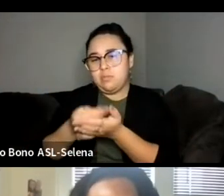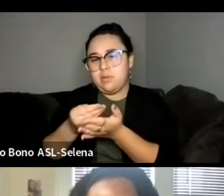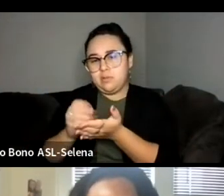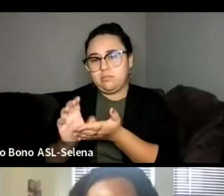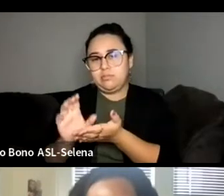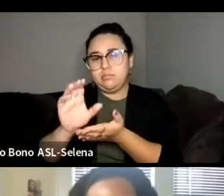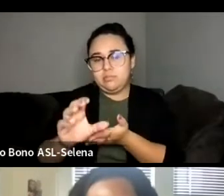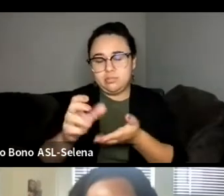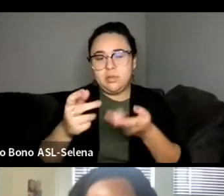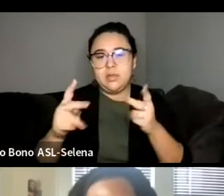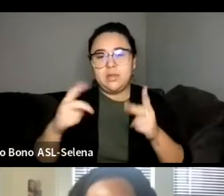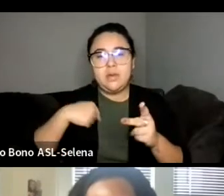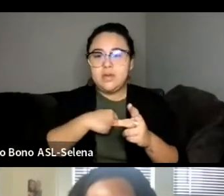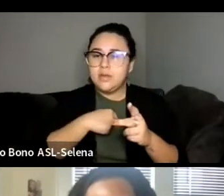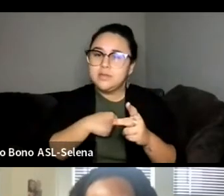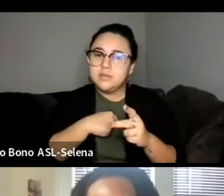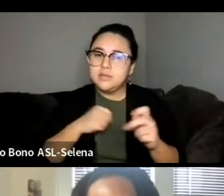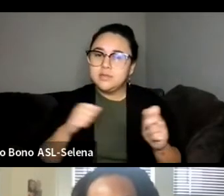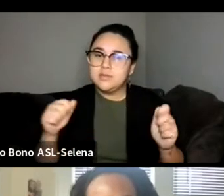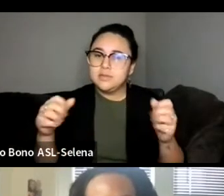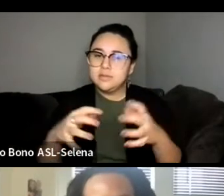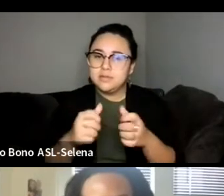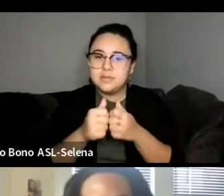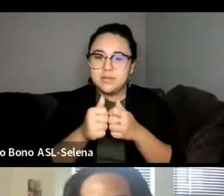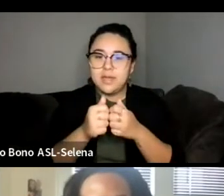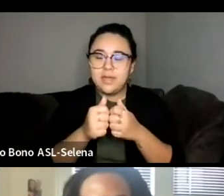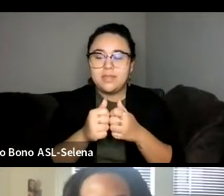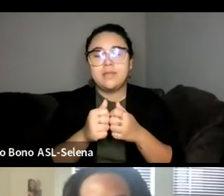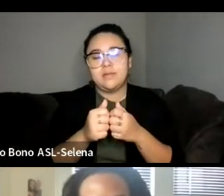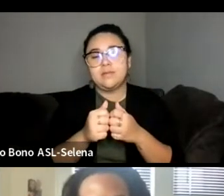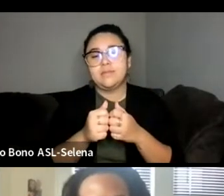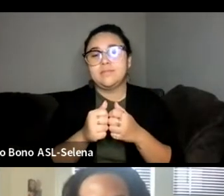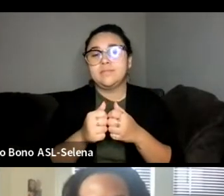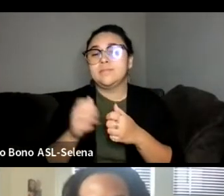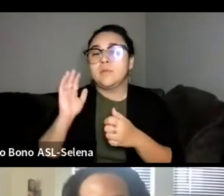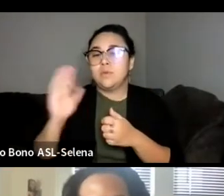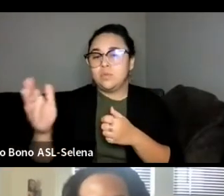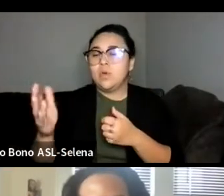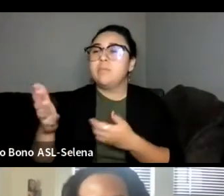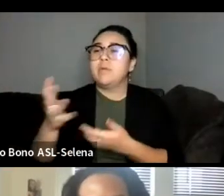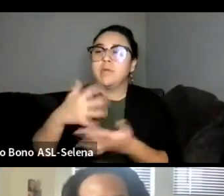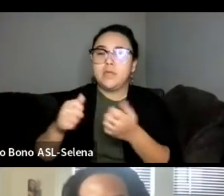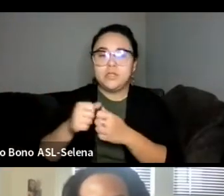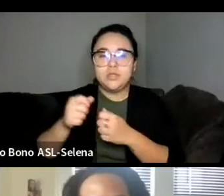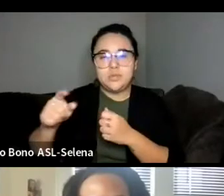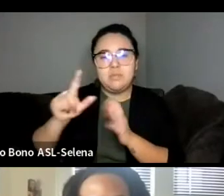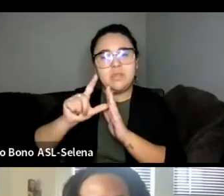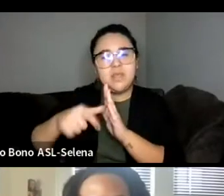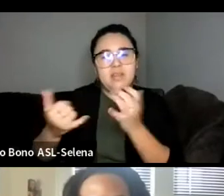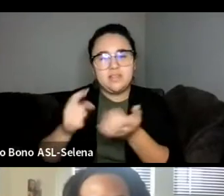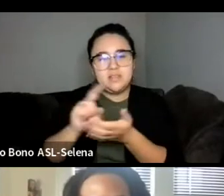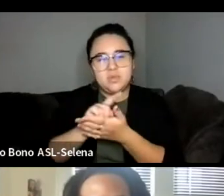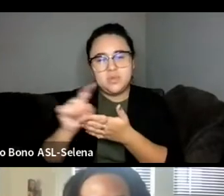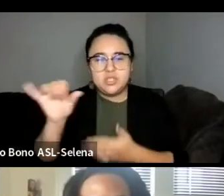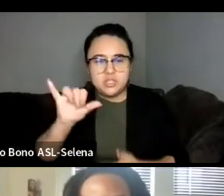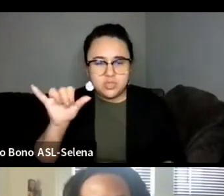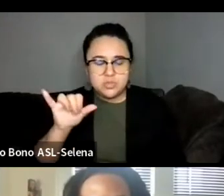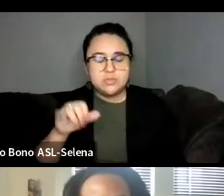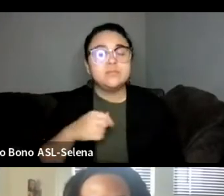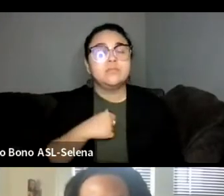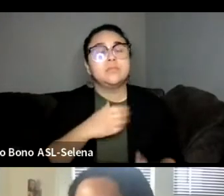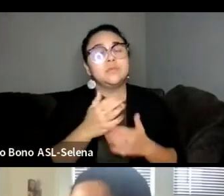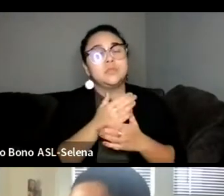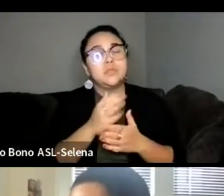gathering possible. And we'll be engaging with them culturally later on in the week as well. I wanted to share some